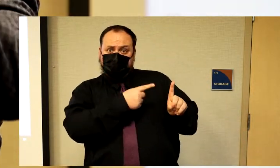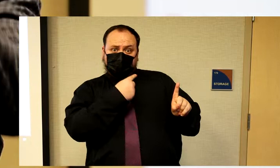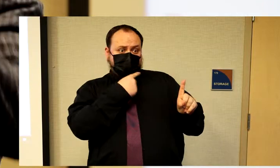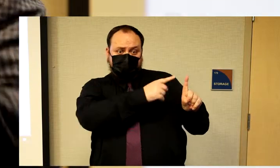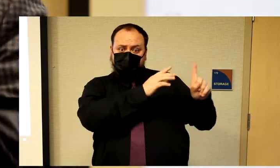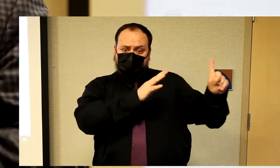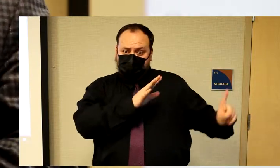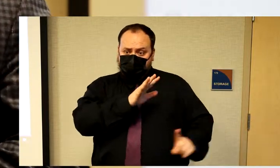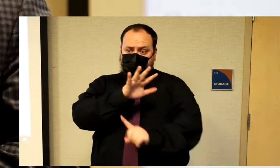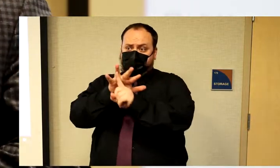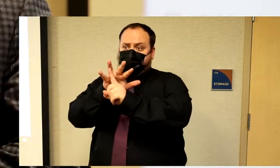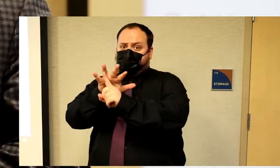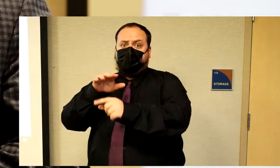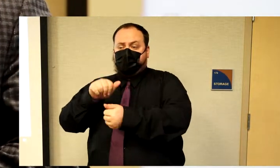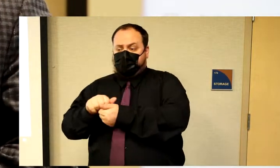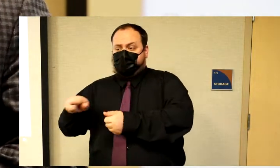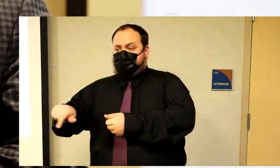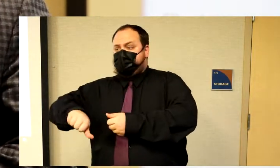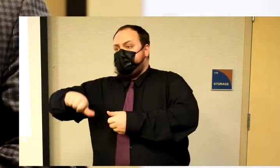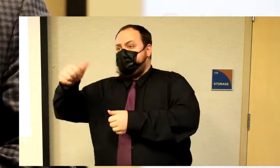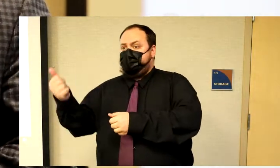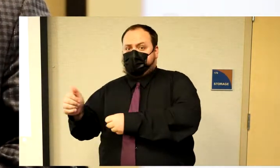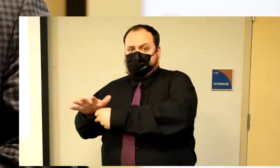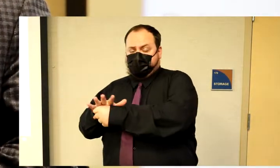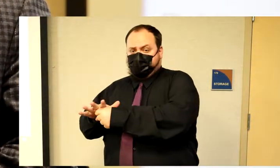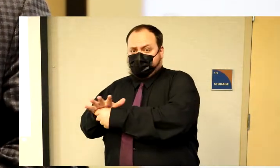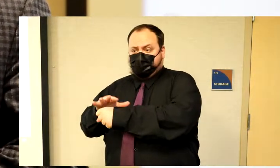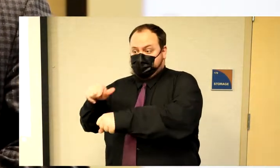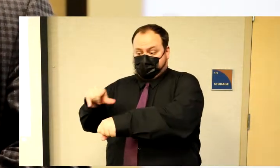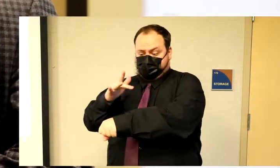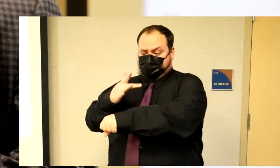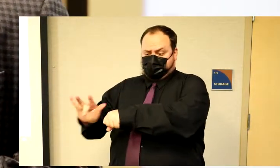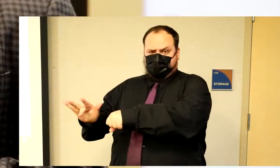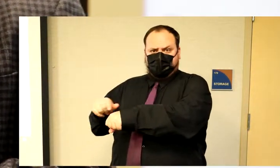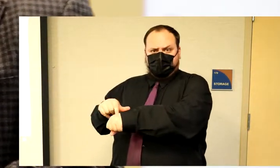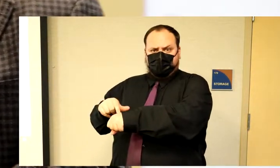zone that is vacant